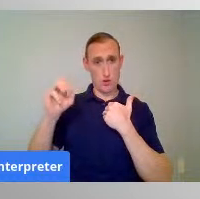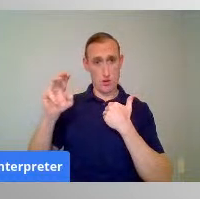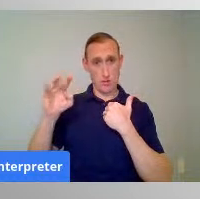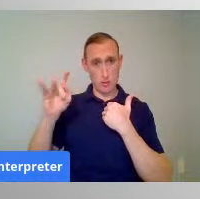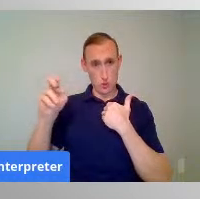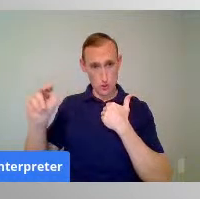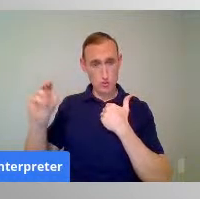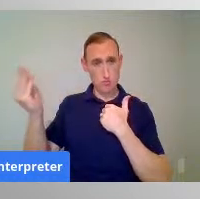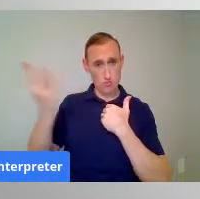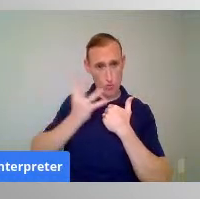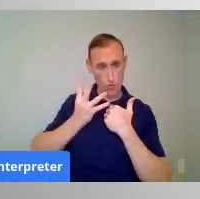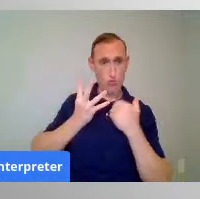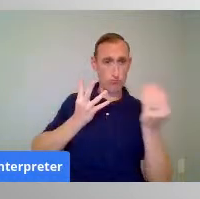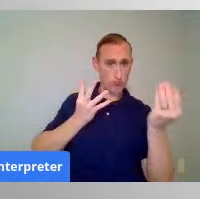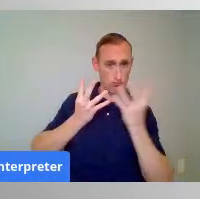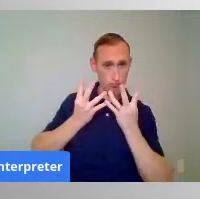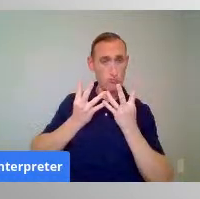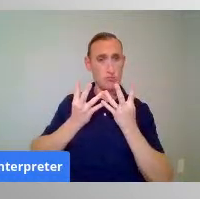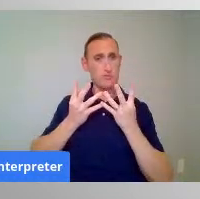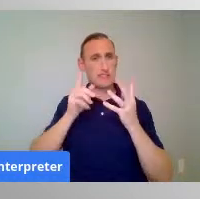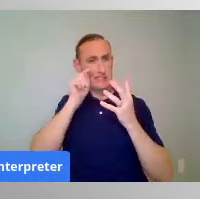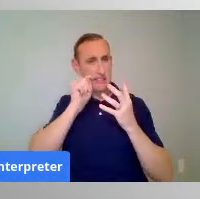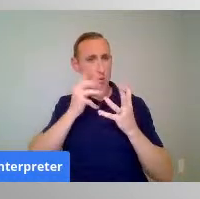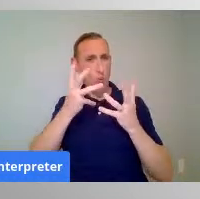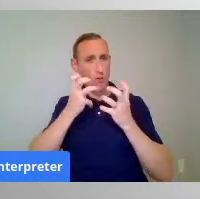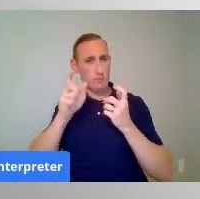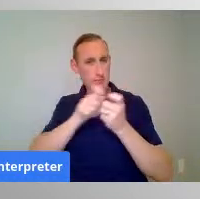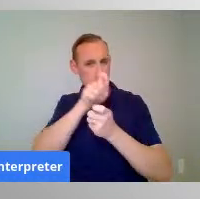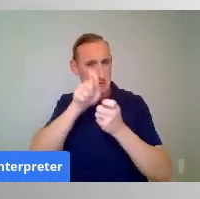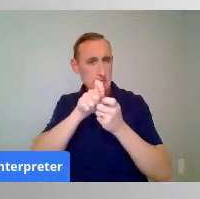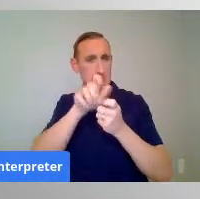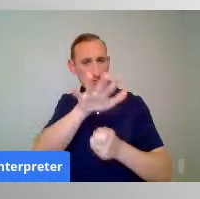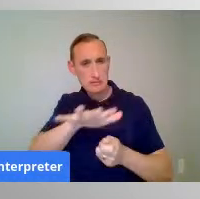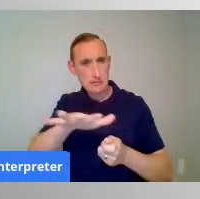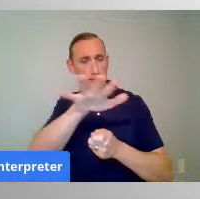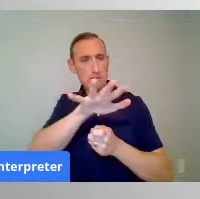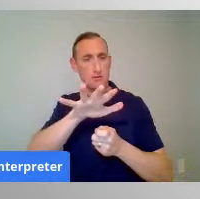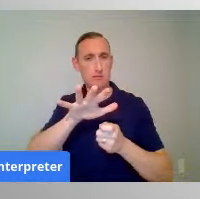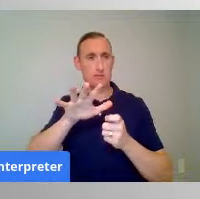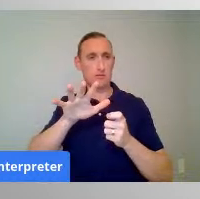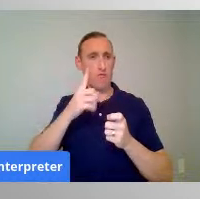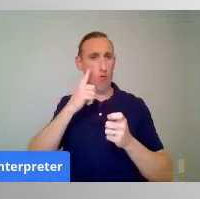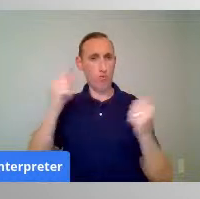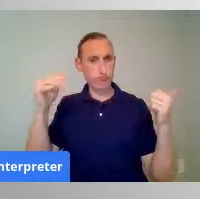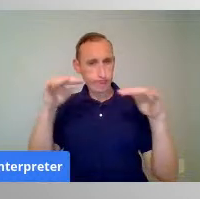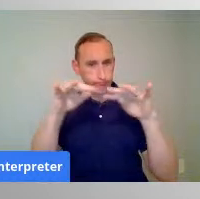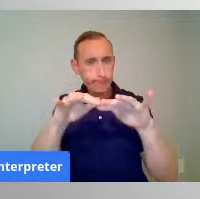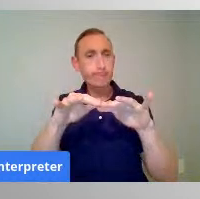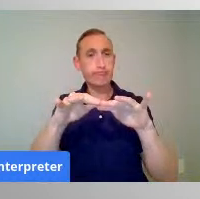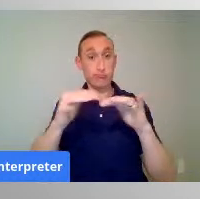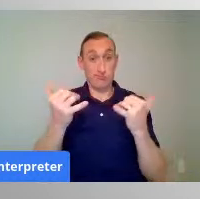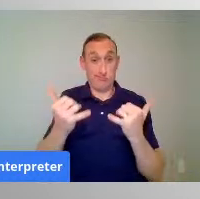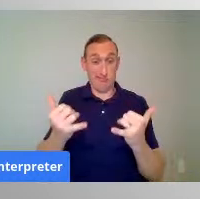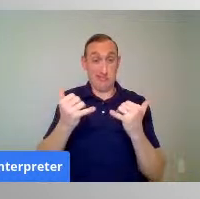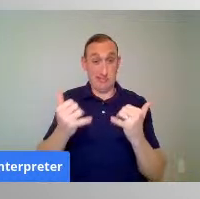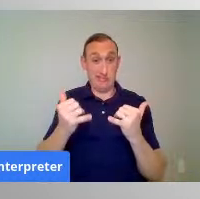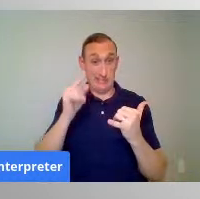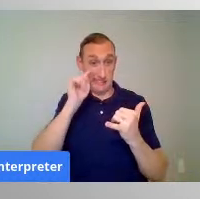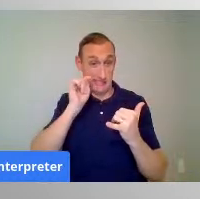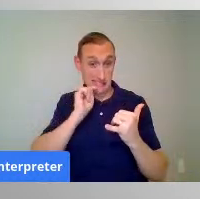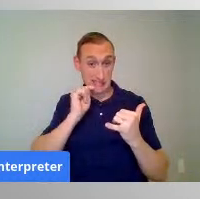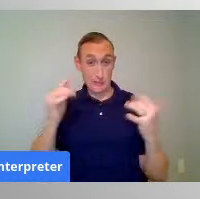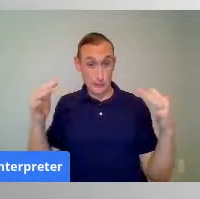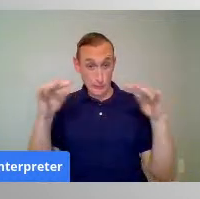call their own. You know, somewhere that they can gather. Right now, when they go to the community centers,